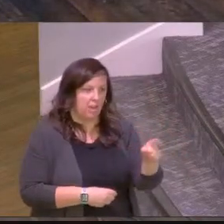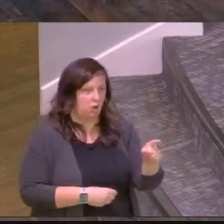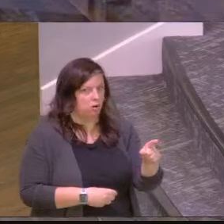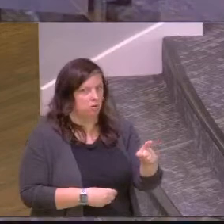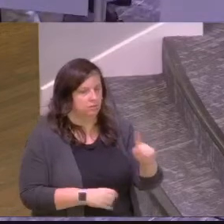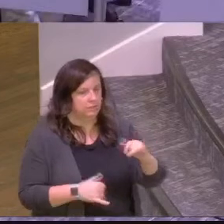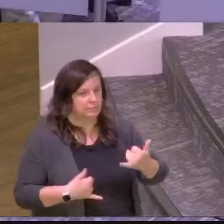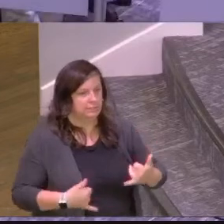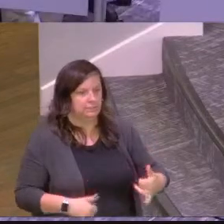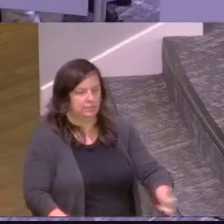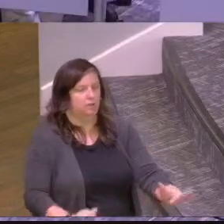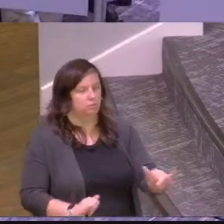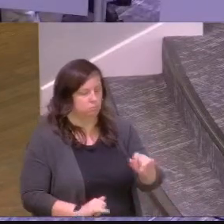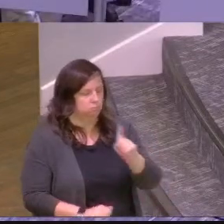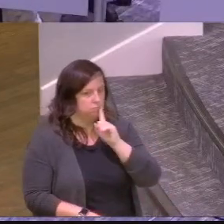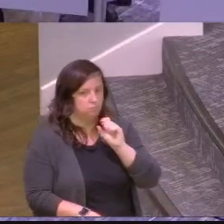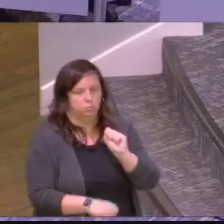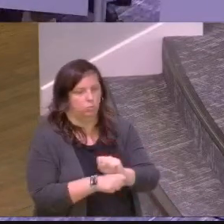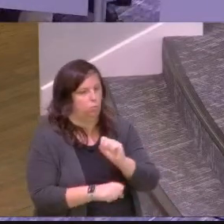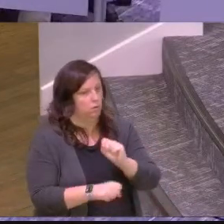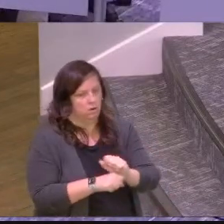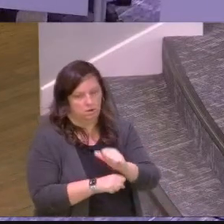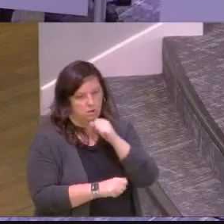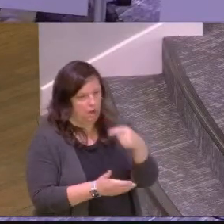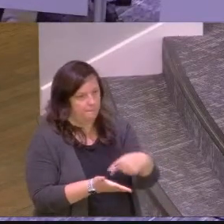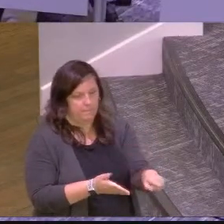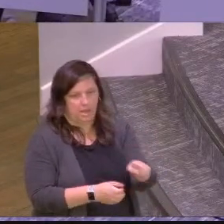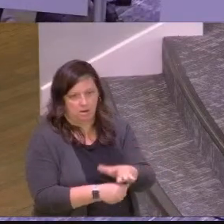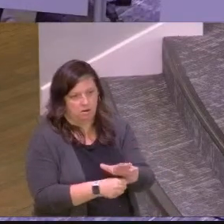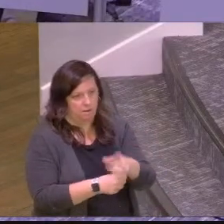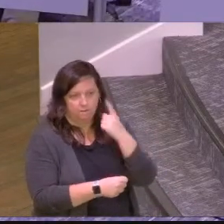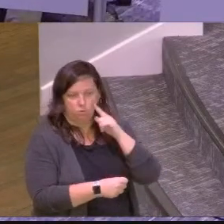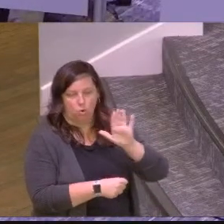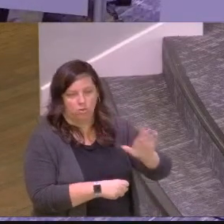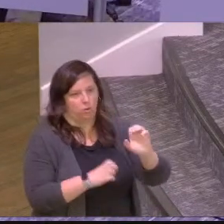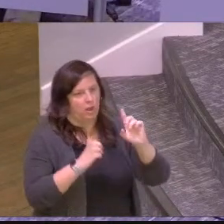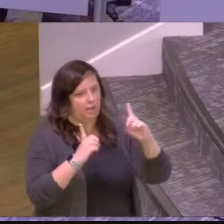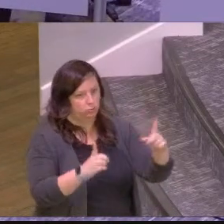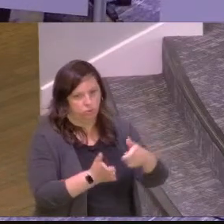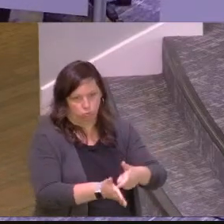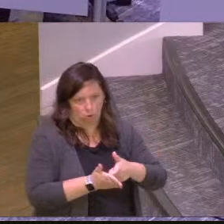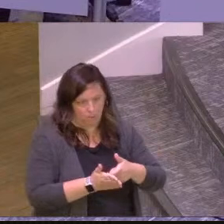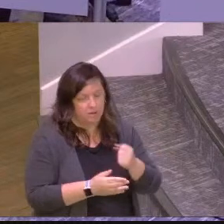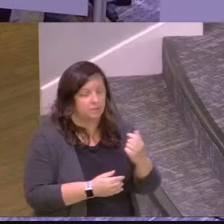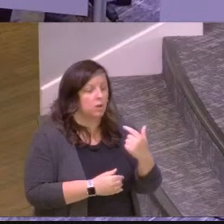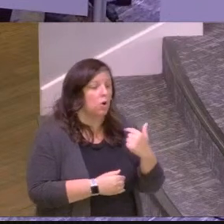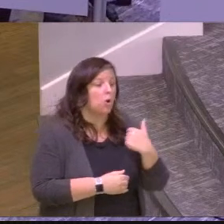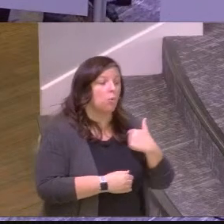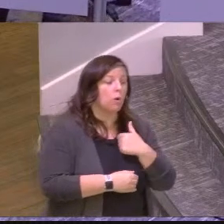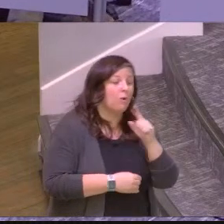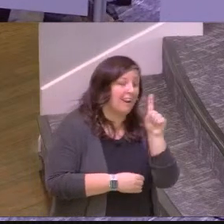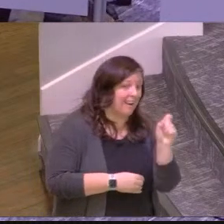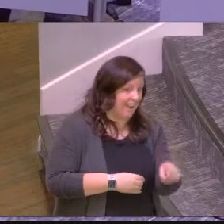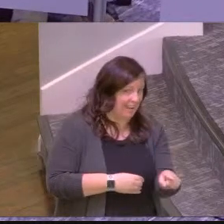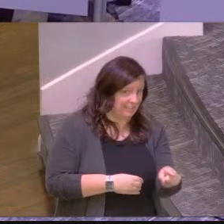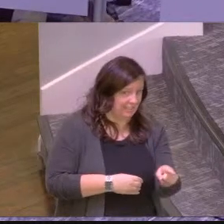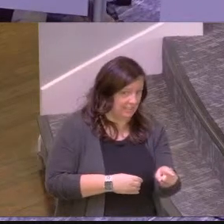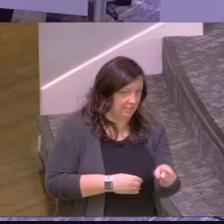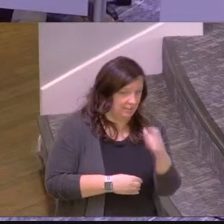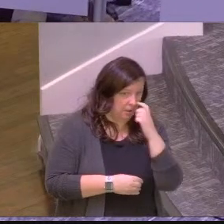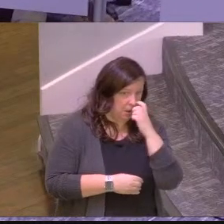underpaid for their educational requirement. So what we're asking for